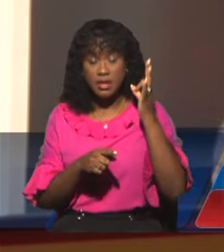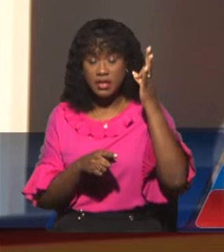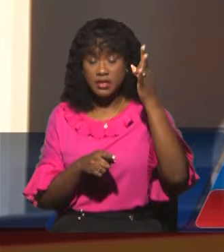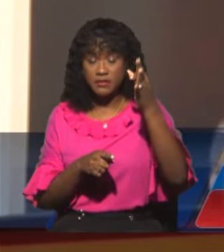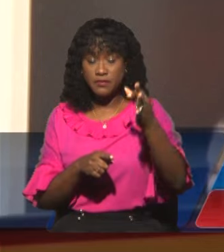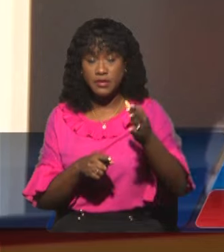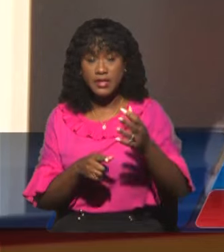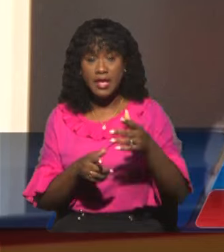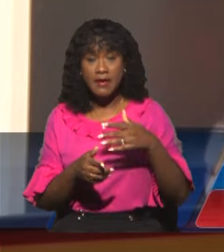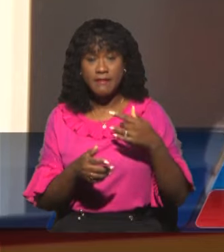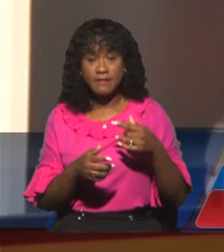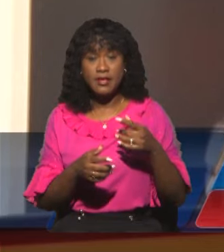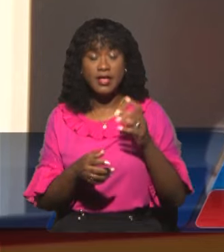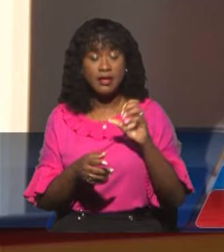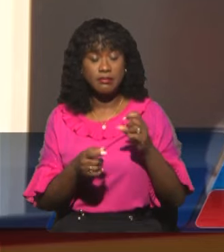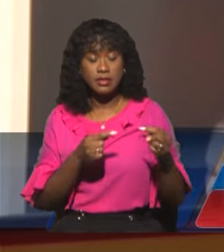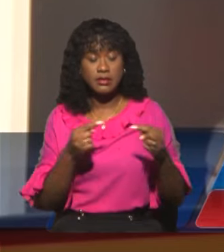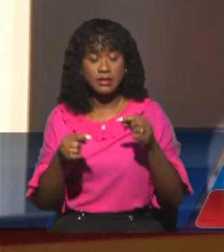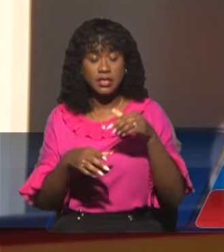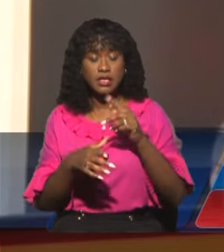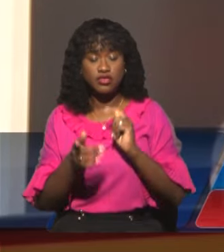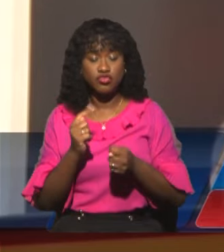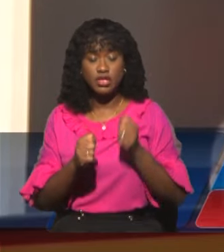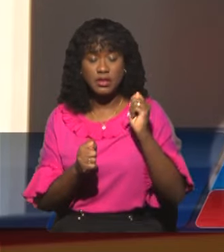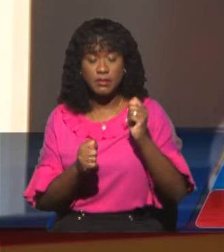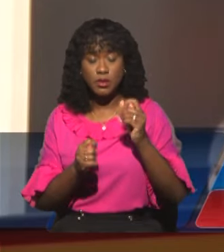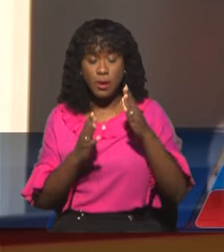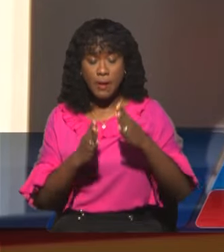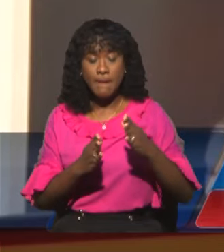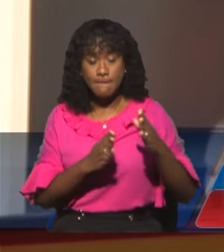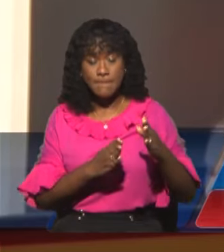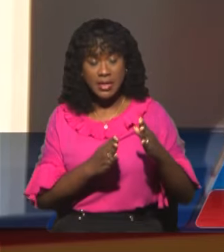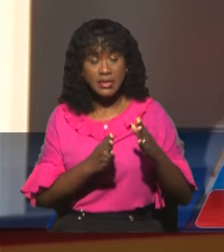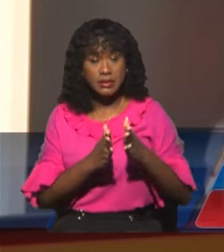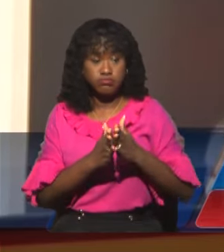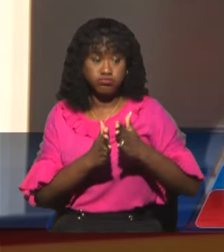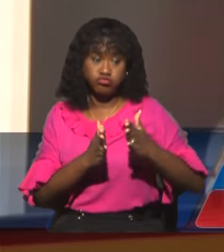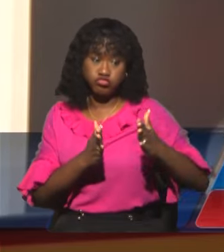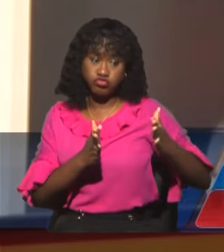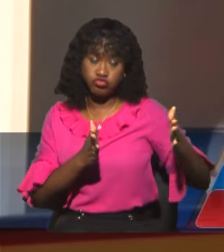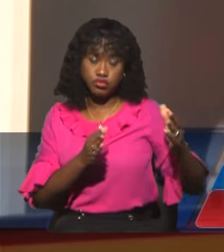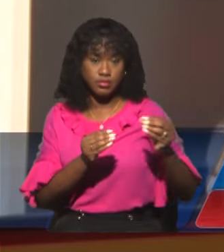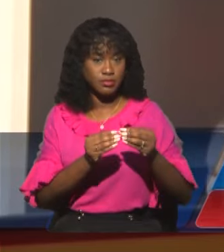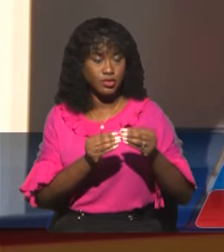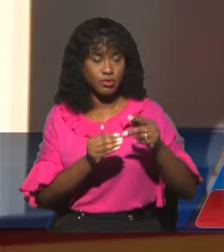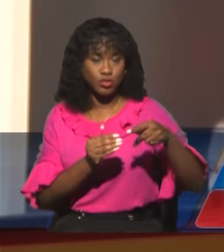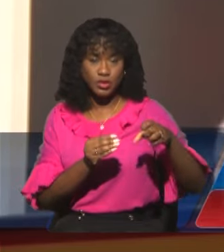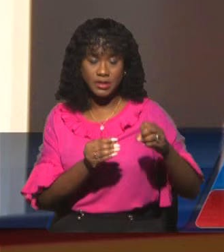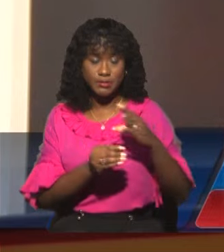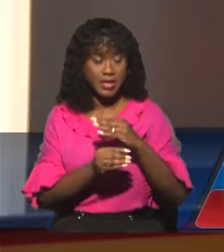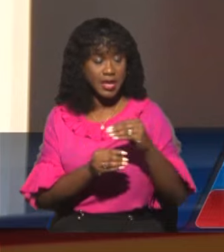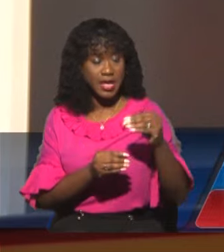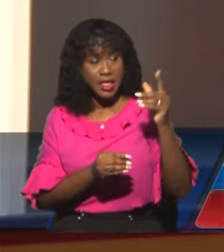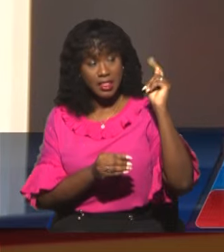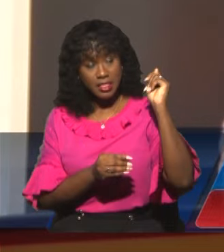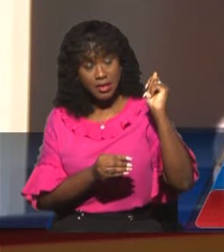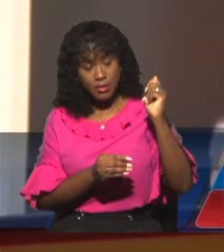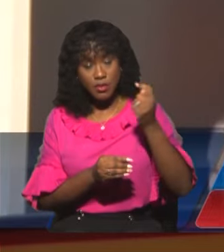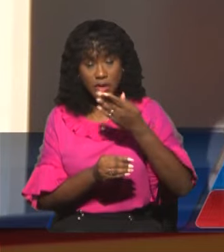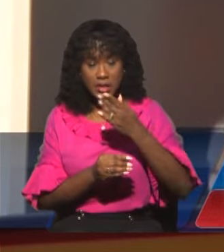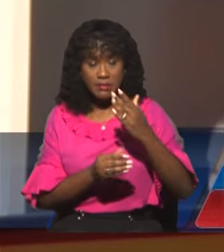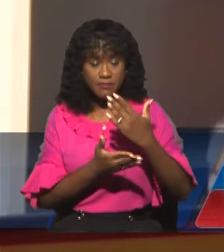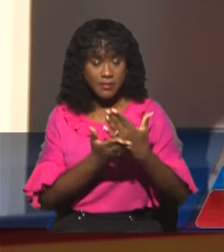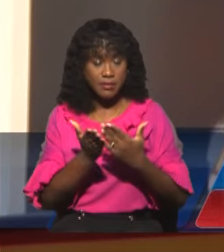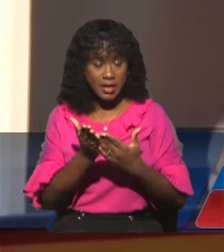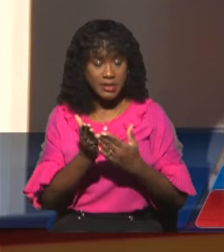competitor in TNT. We plan to expand our business in Port of Spain into Tobago and different regions across the